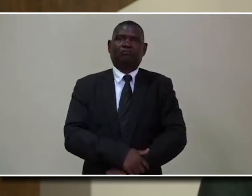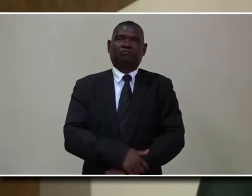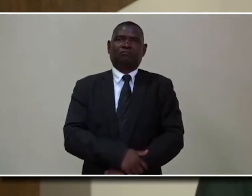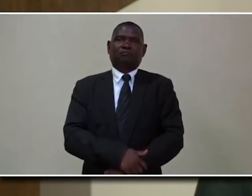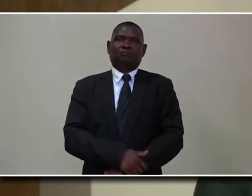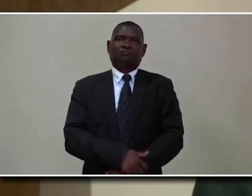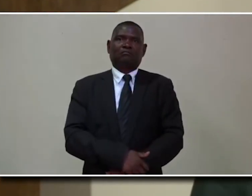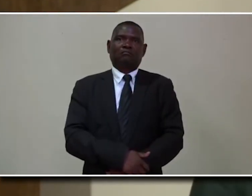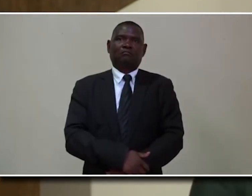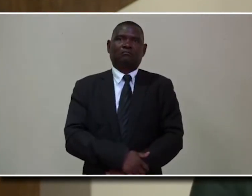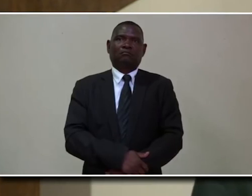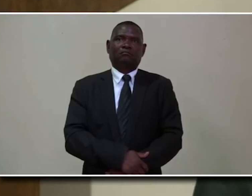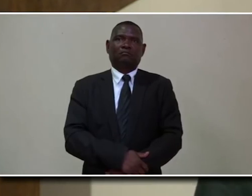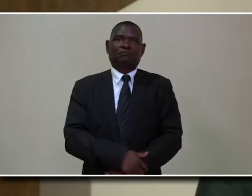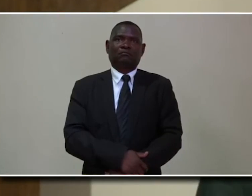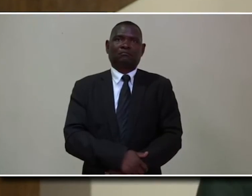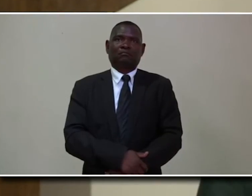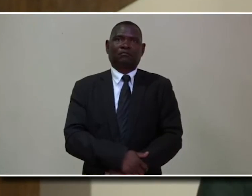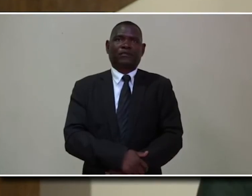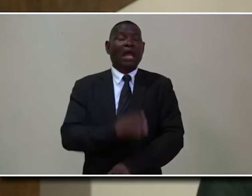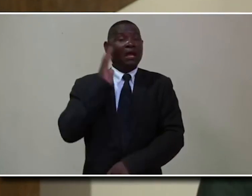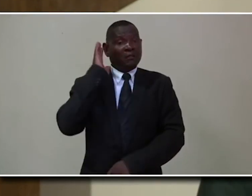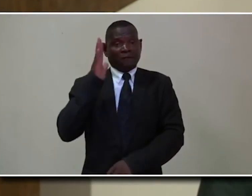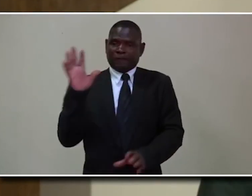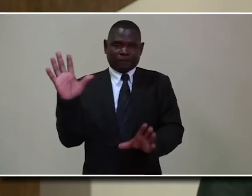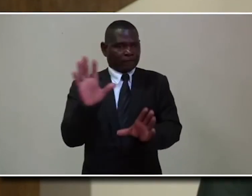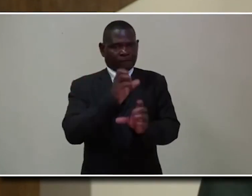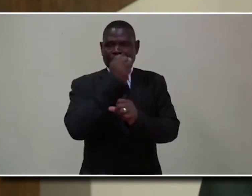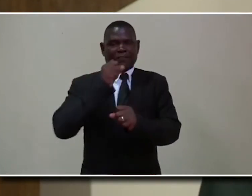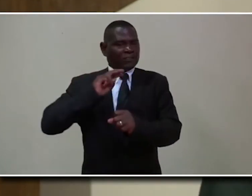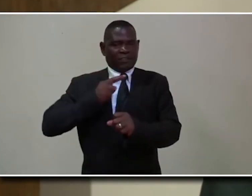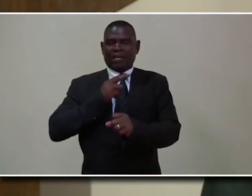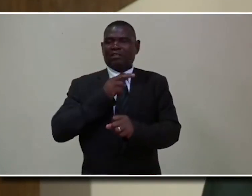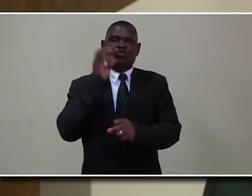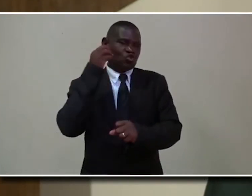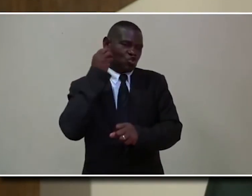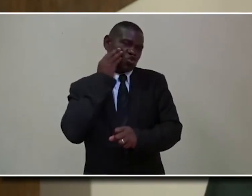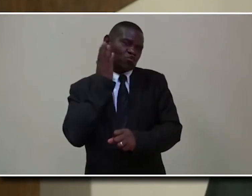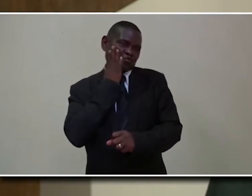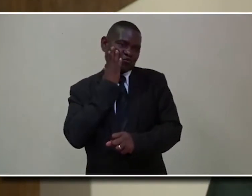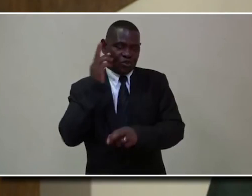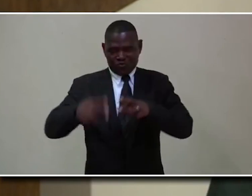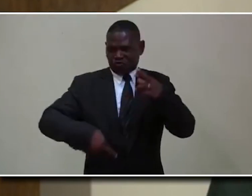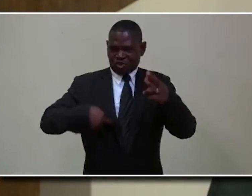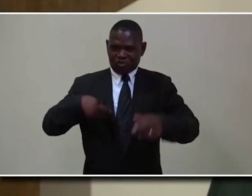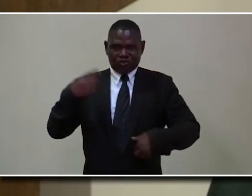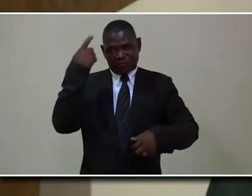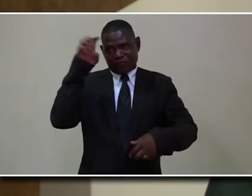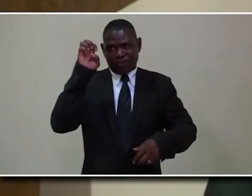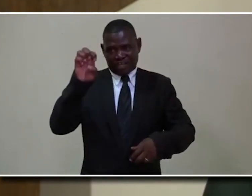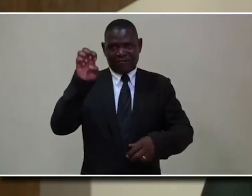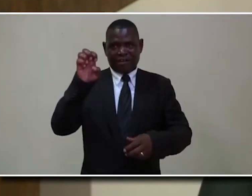Will take us home and will rejoice forever. Azati tenga upita kumunzi ndipo tizakondwera kwa